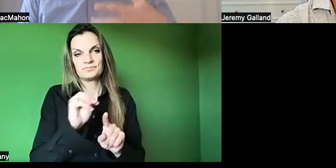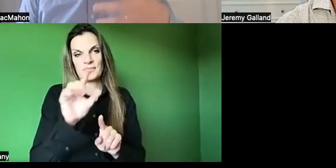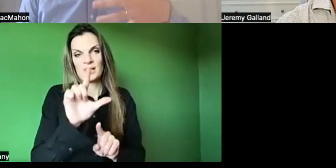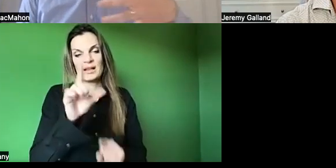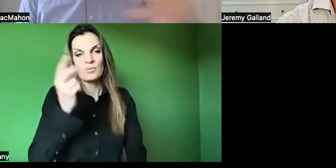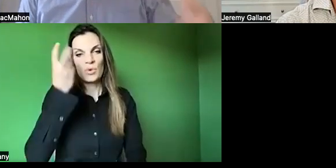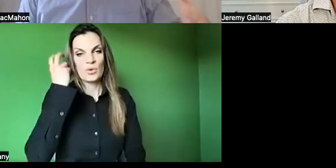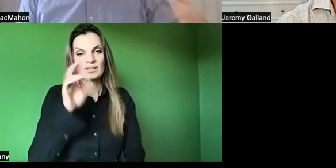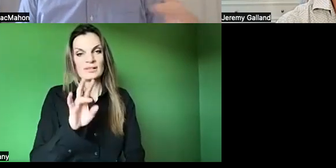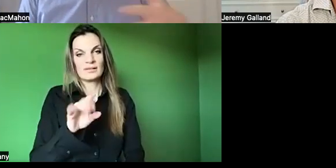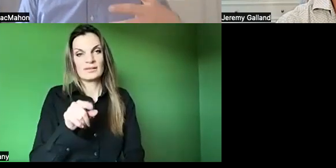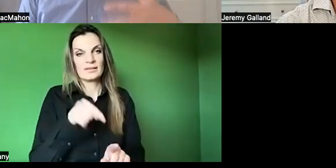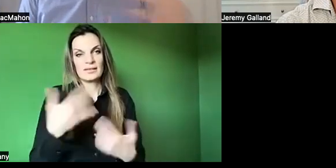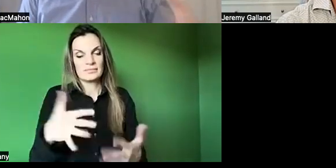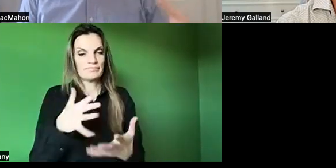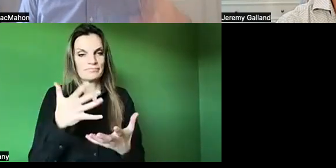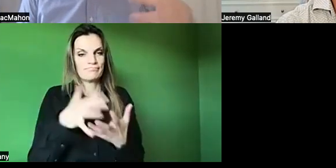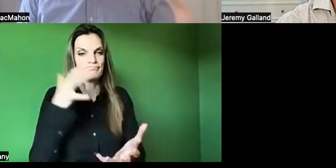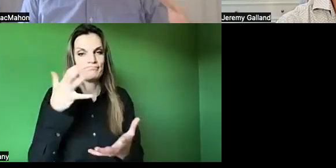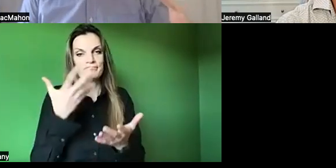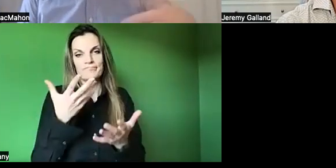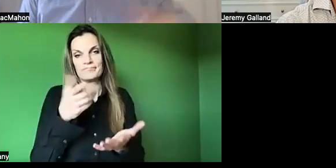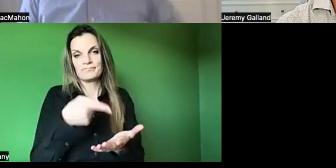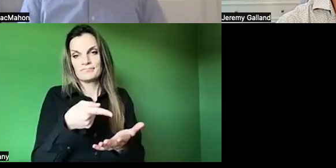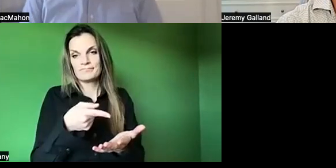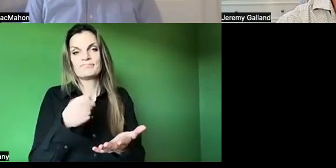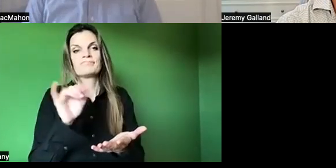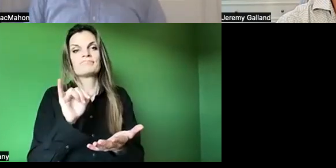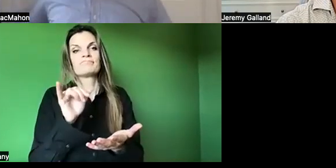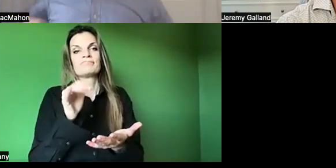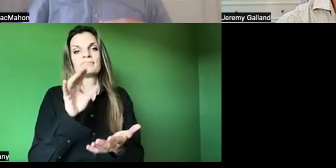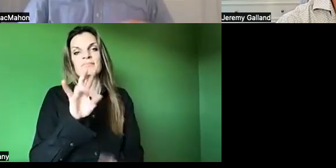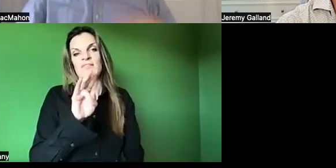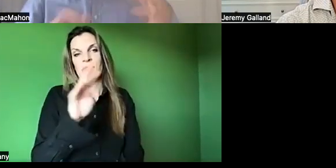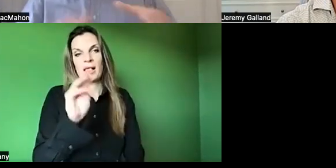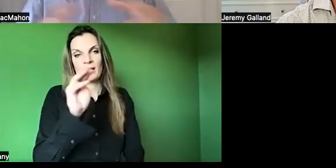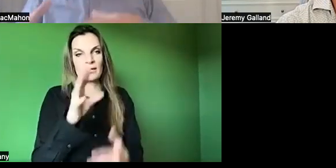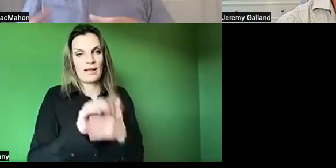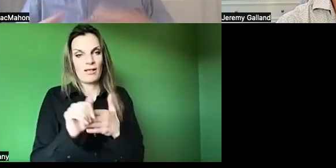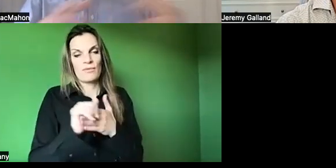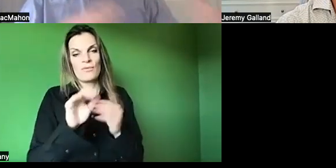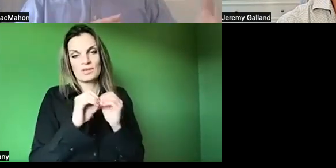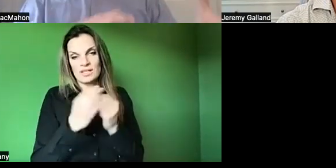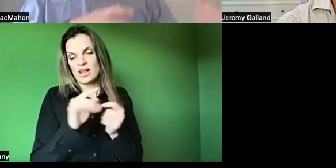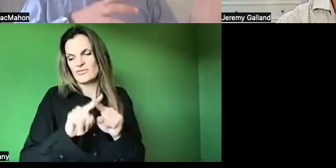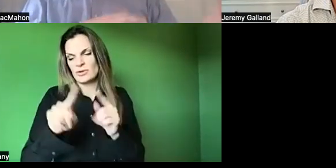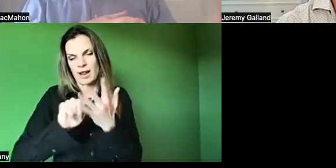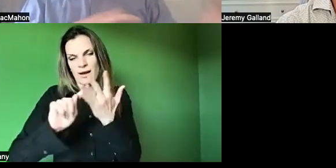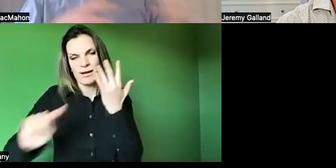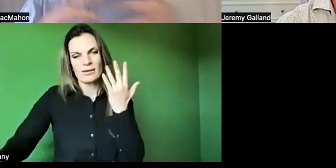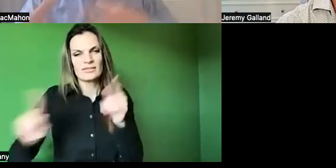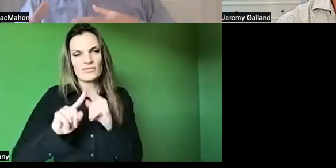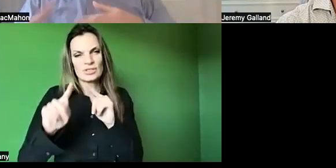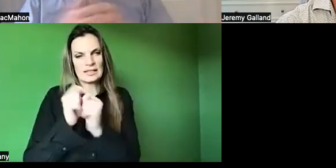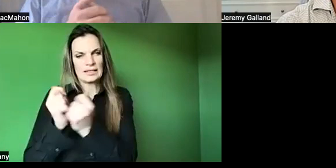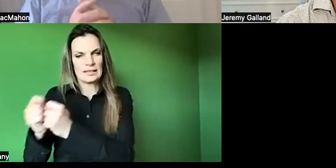organization. I ran a $50 million online fundraising team. And throughout my career, whether it's been on the nonprofit